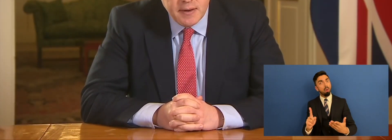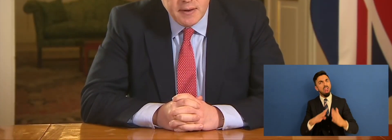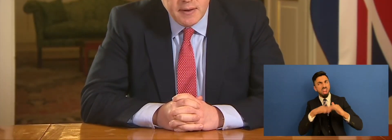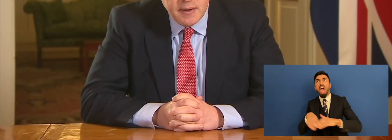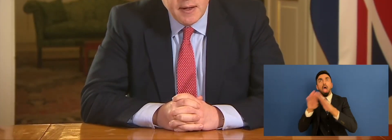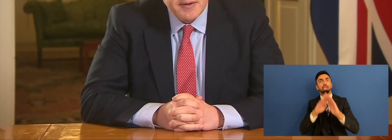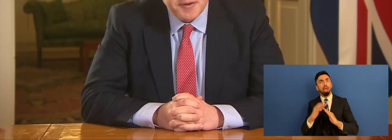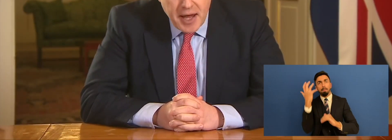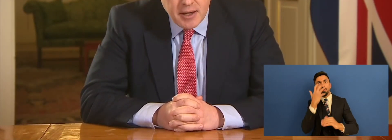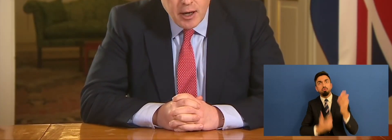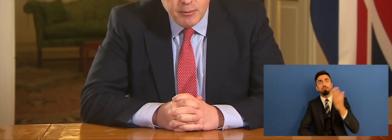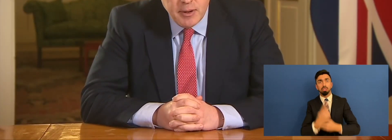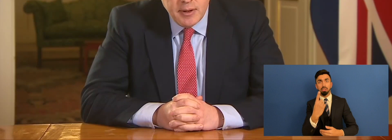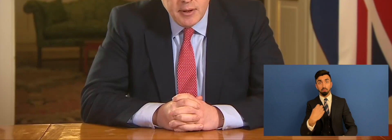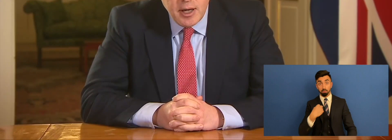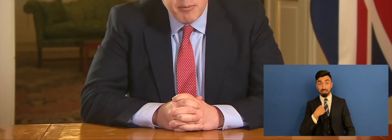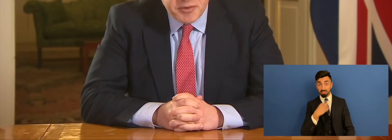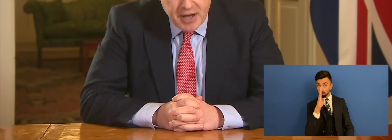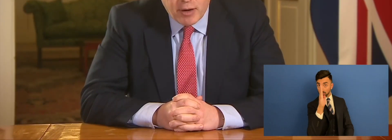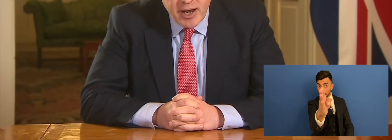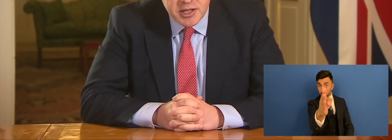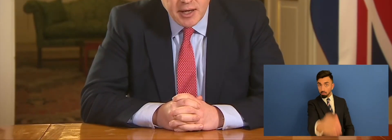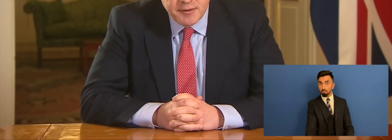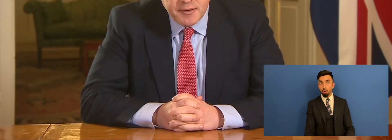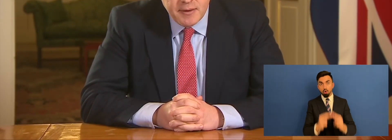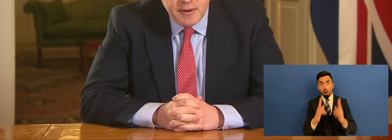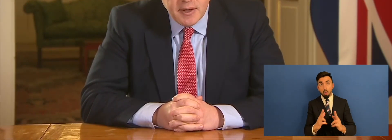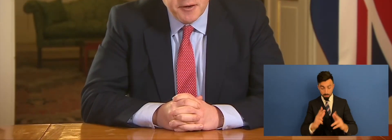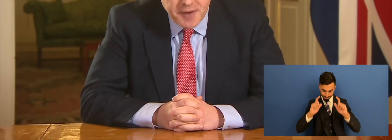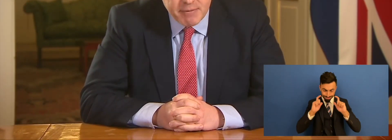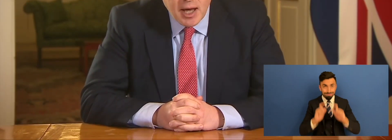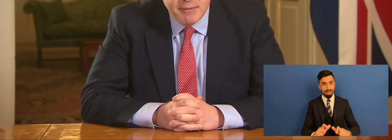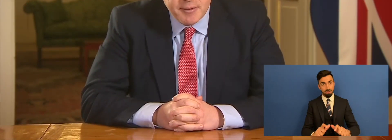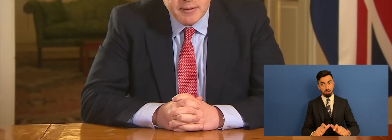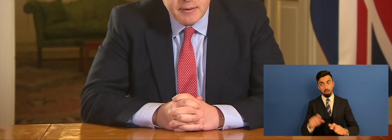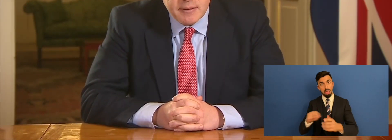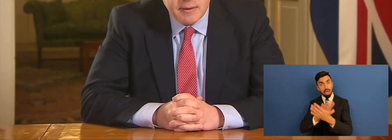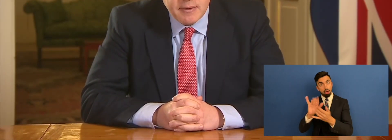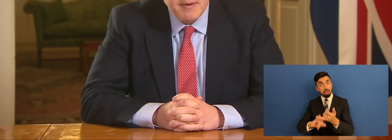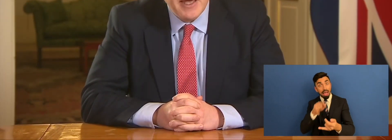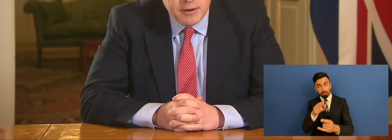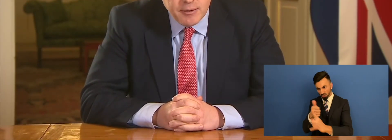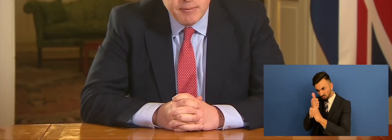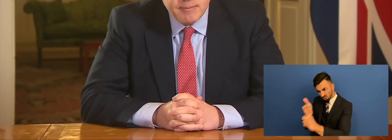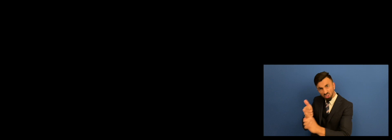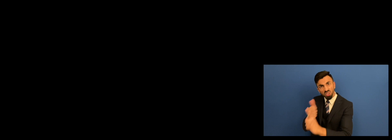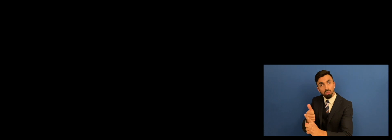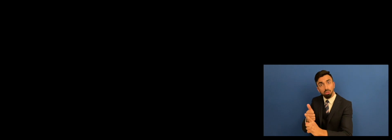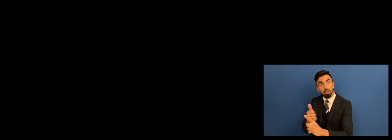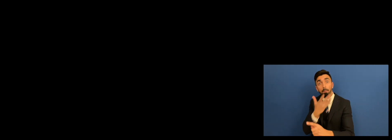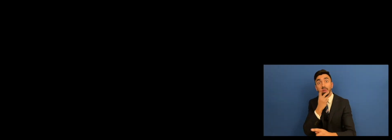emergency to stay at home, protect our NHS and save lives. Thank you.